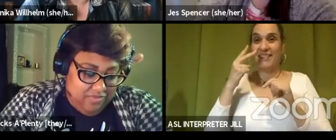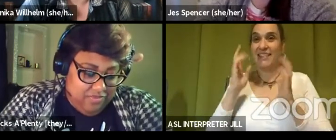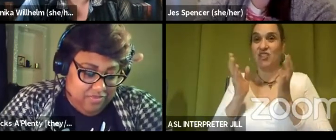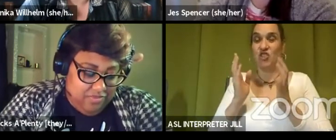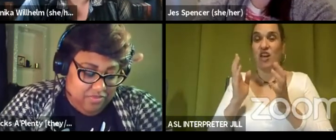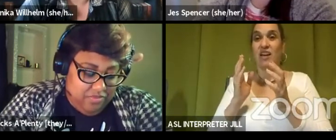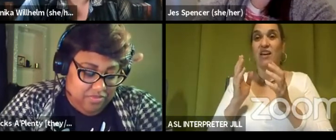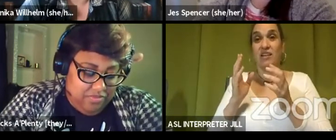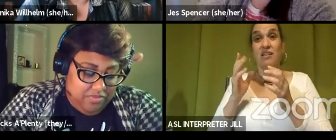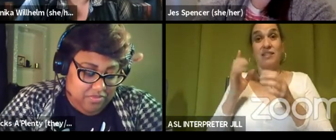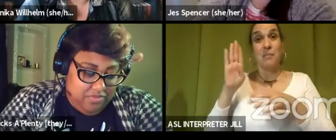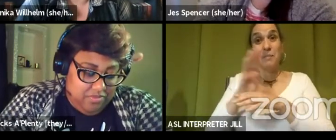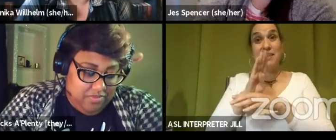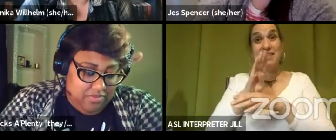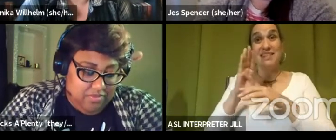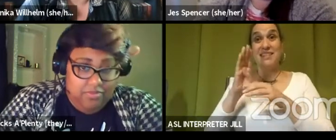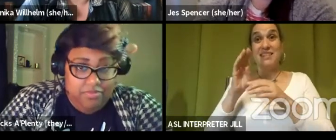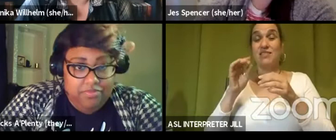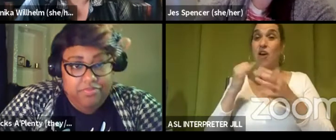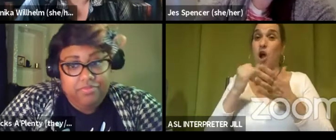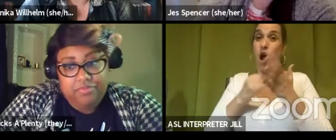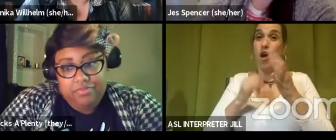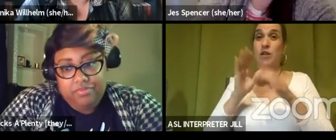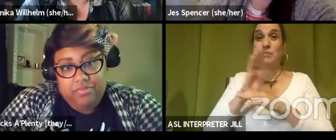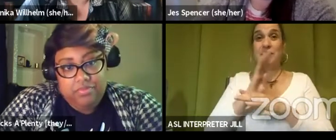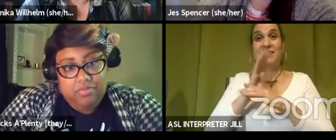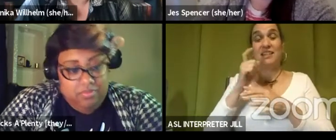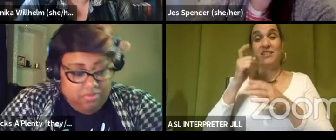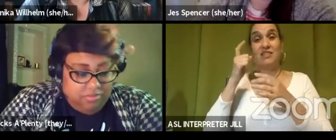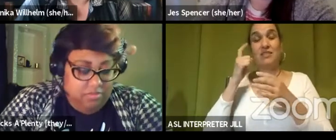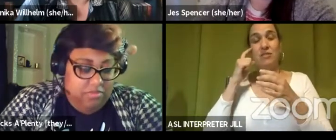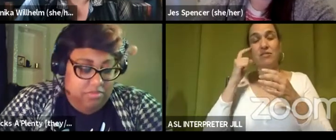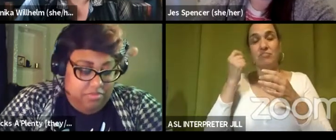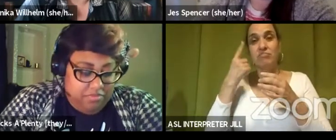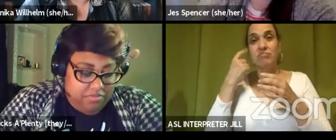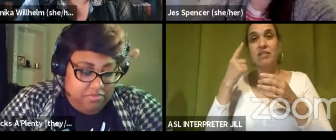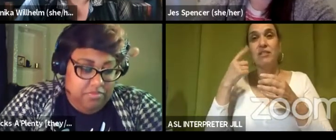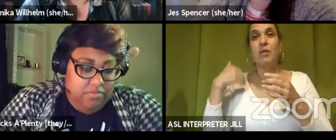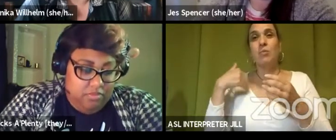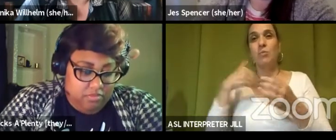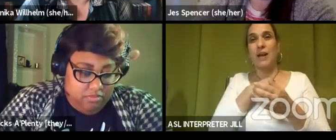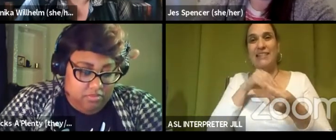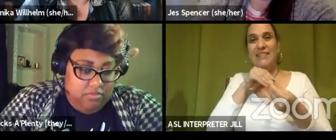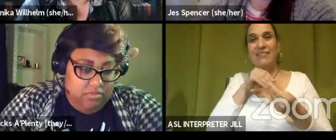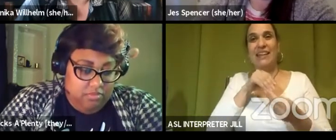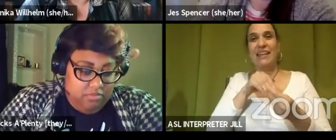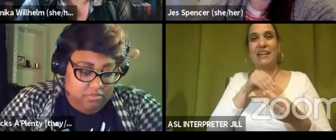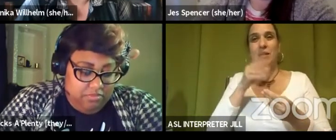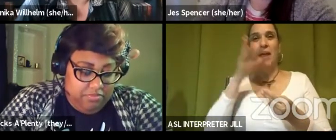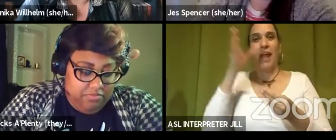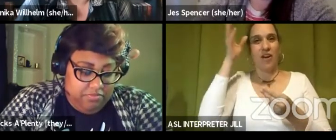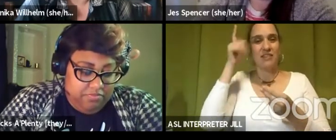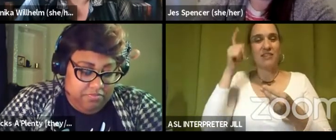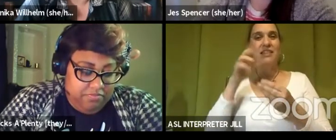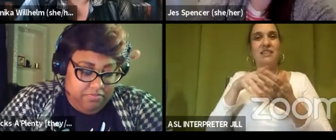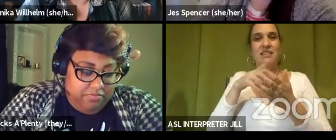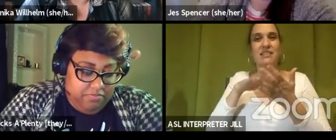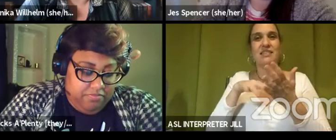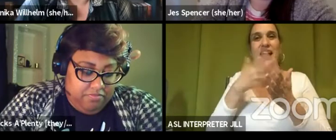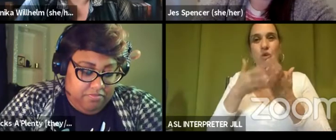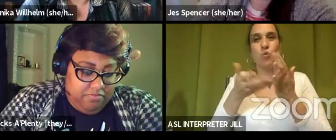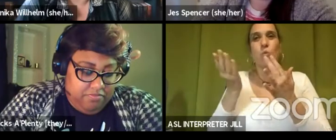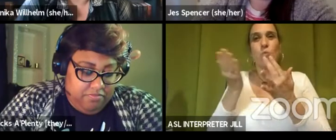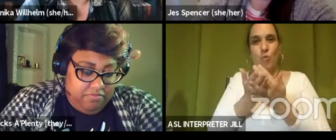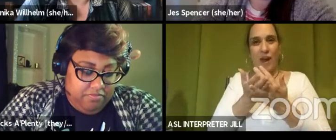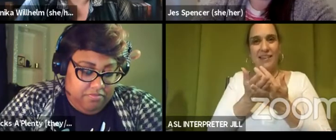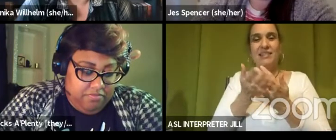also needs to acknowledge the special needs of breastfeeding or chest feeding parents in terms of scheduling breaks and costuming for actors, and be able